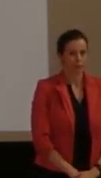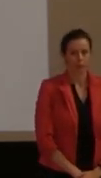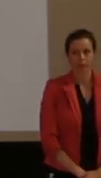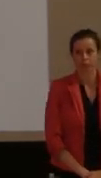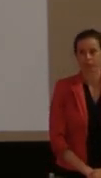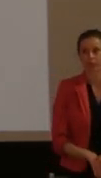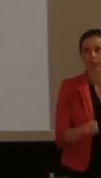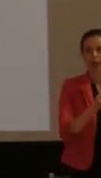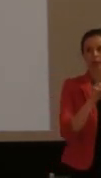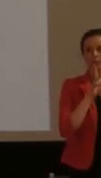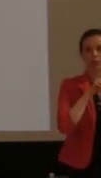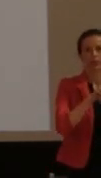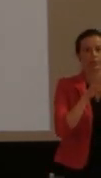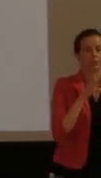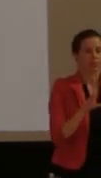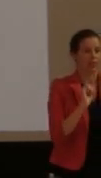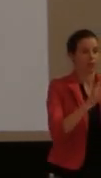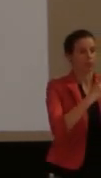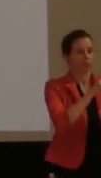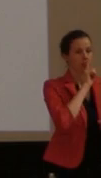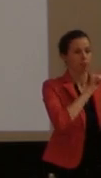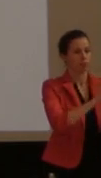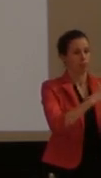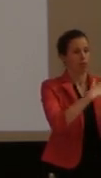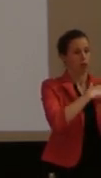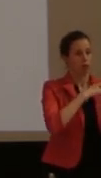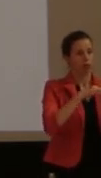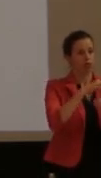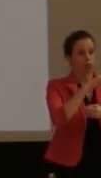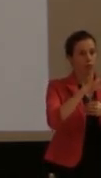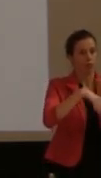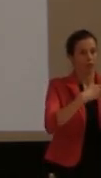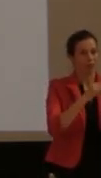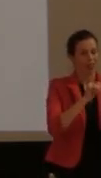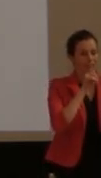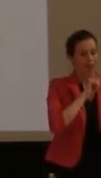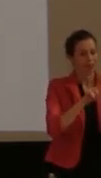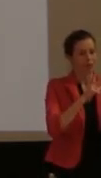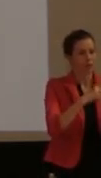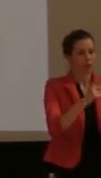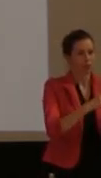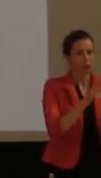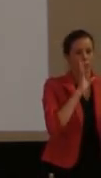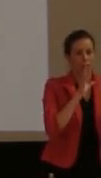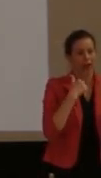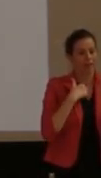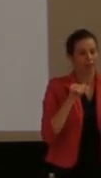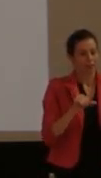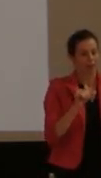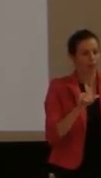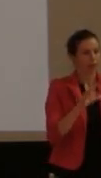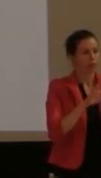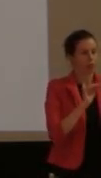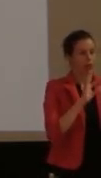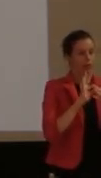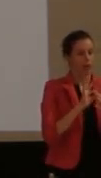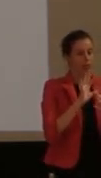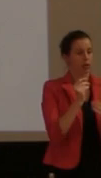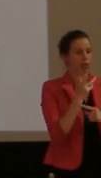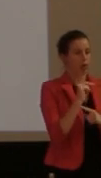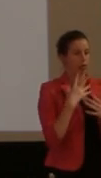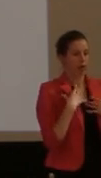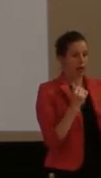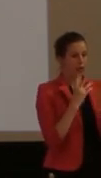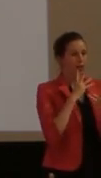As participants are the heart and soul of the All of Us Research Program, they will have a chance to learn about their own health, including